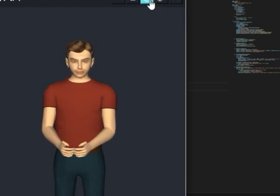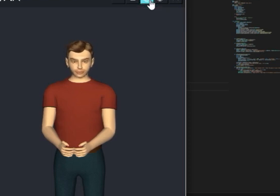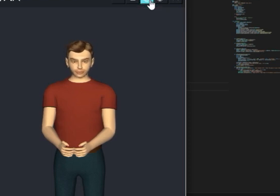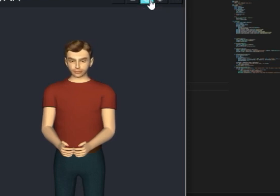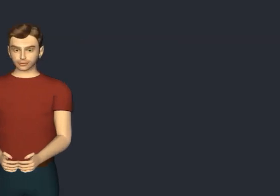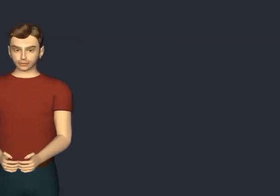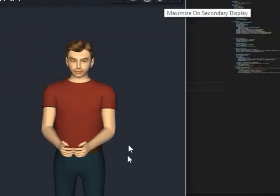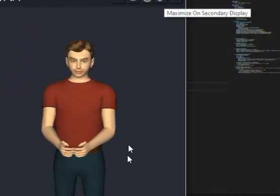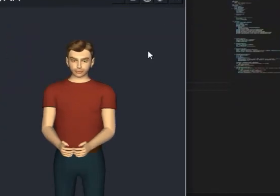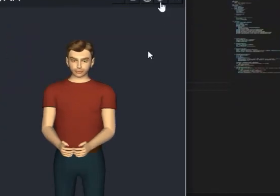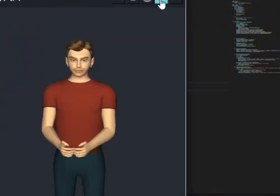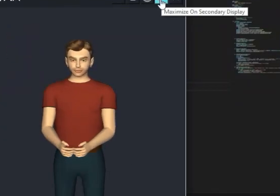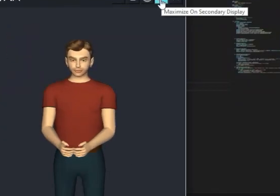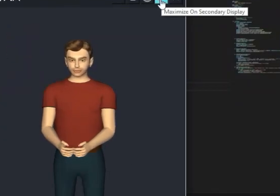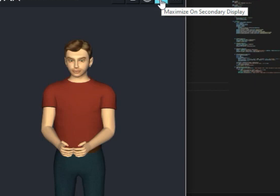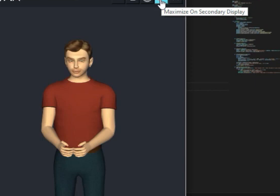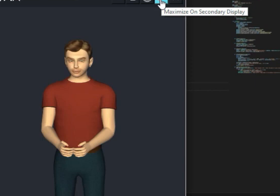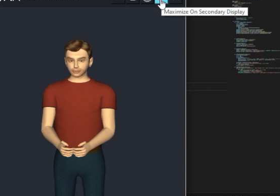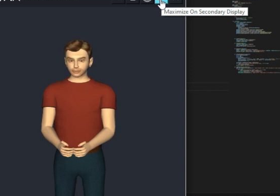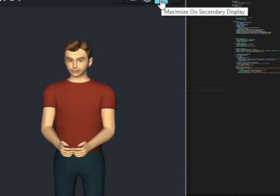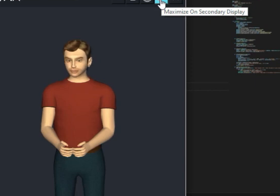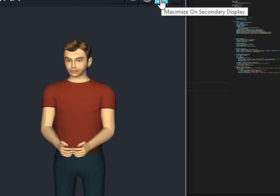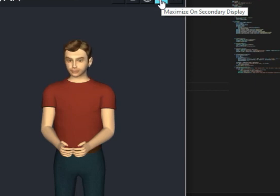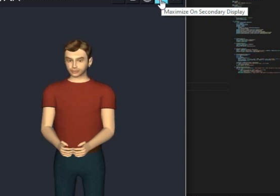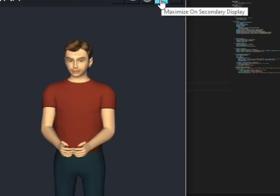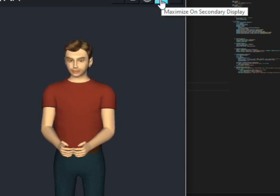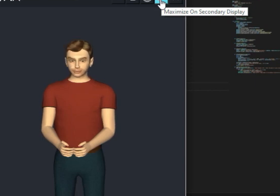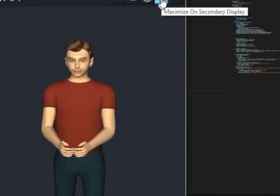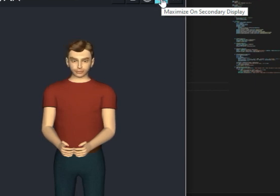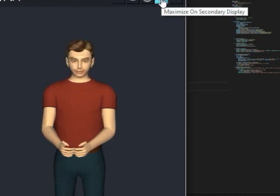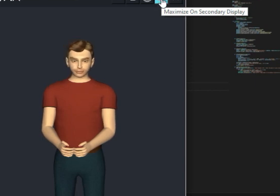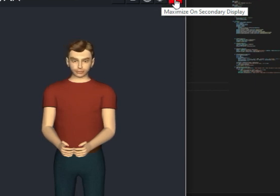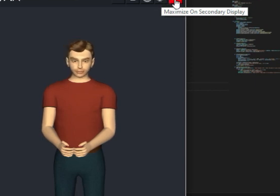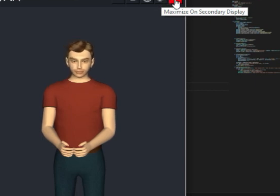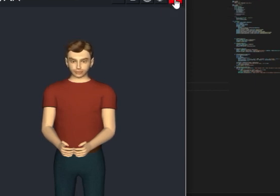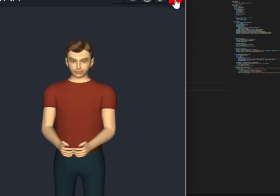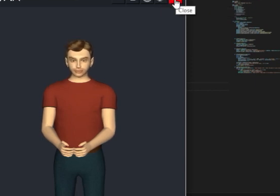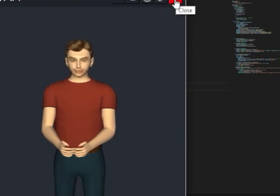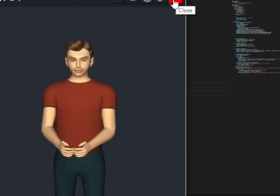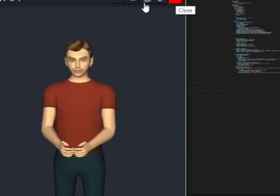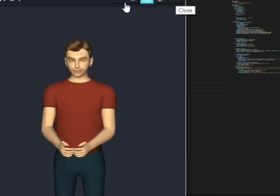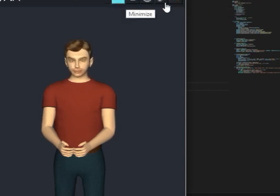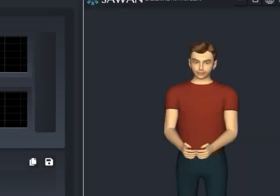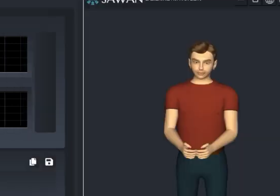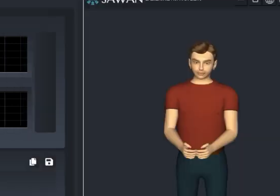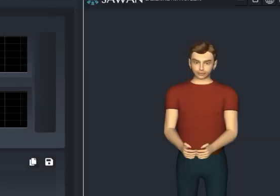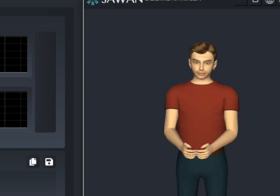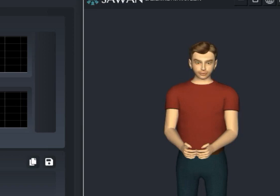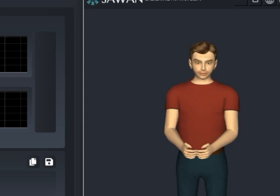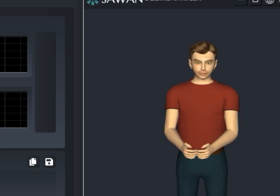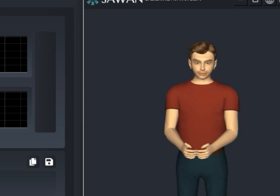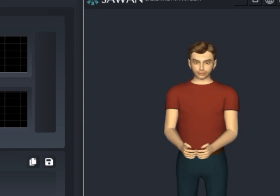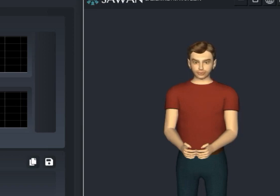click on this. This button is for expanding this avatar to your secondary screen, and you can directly close the avatar.